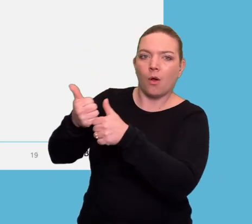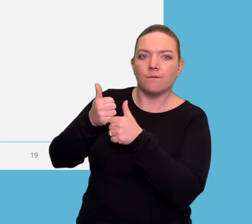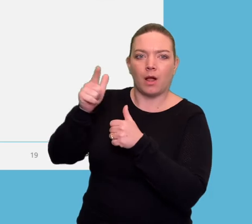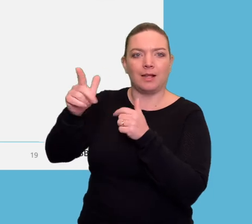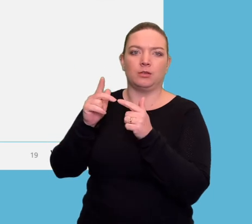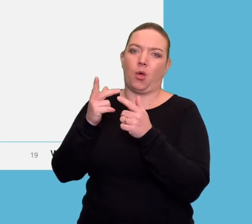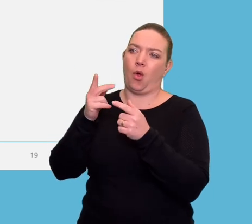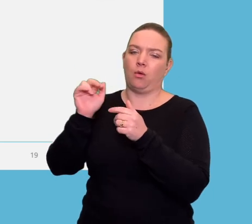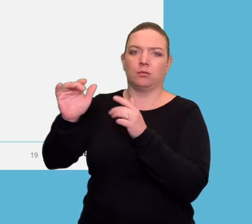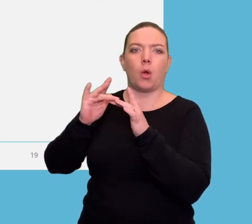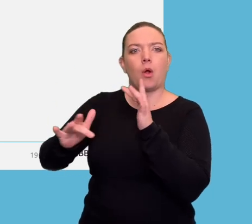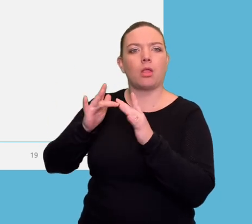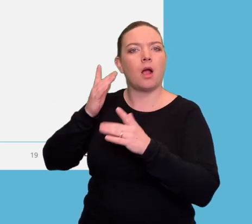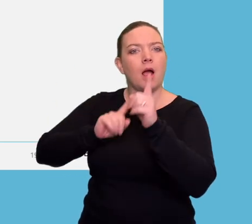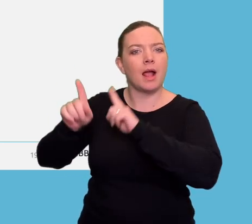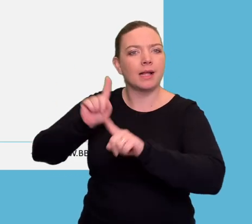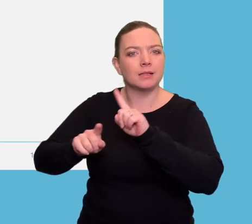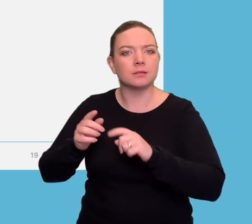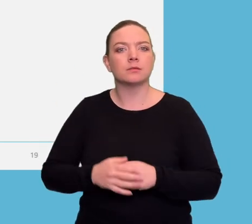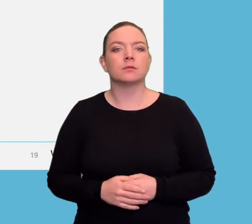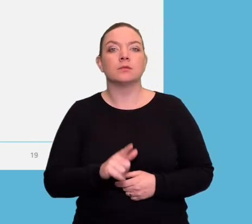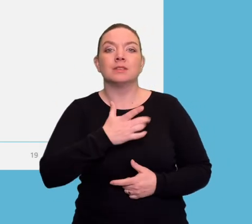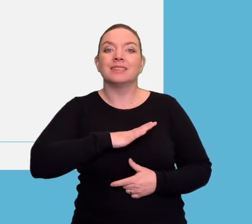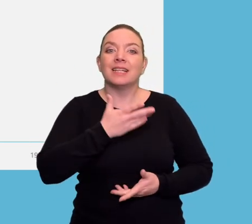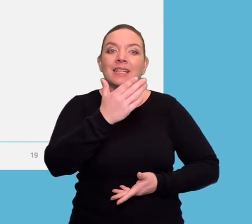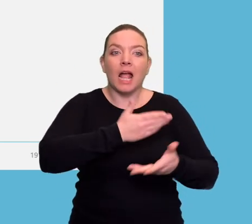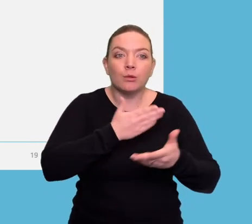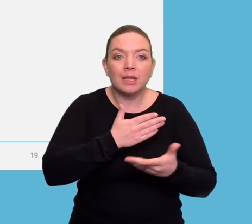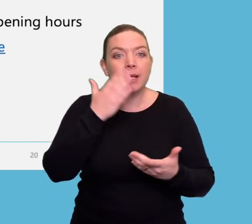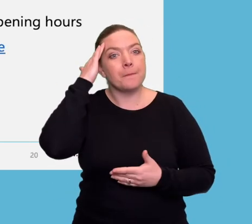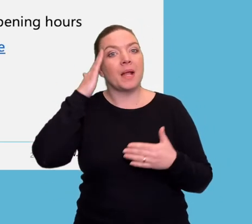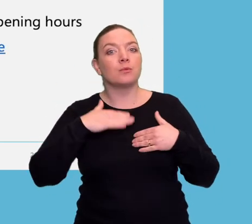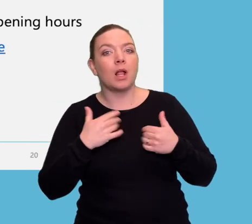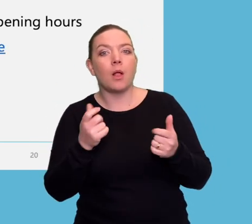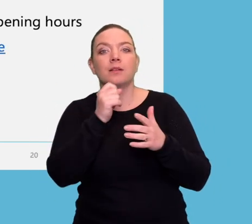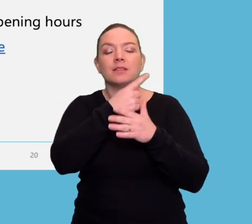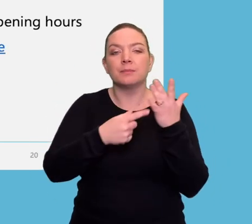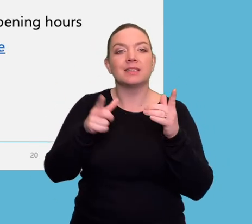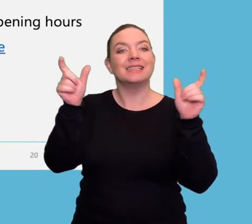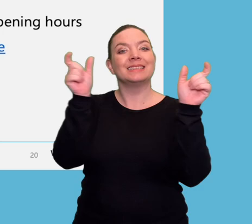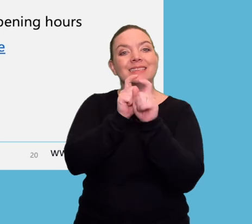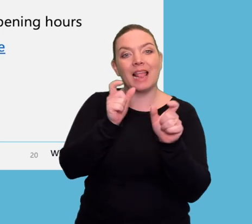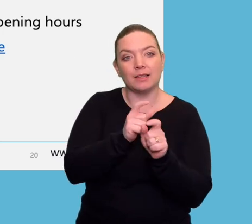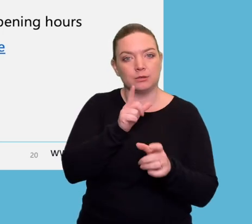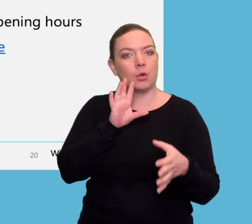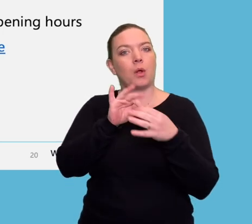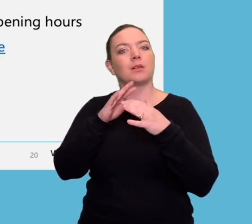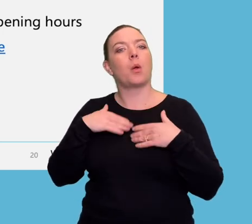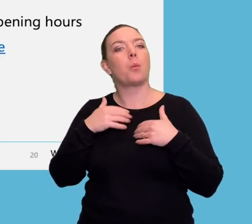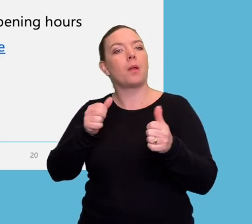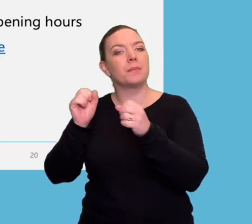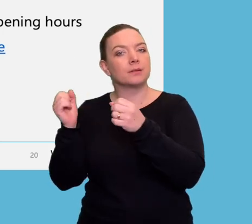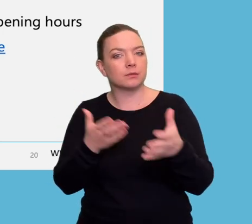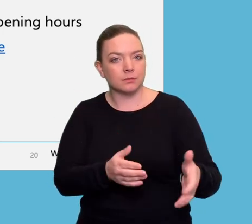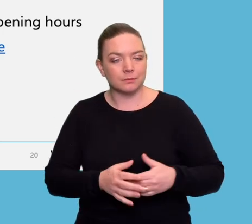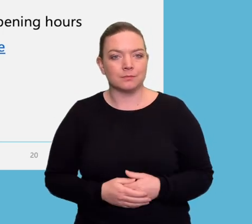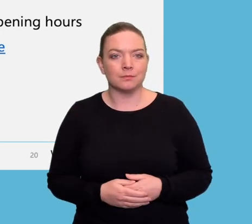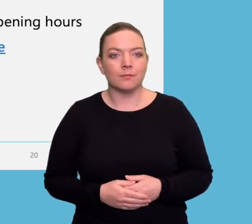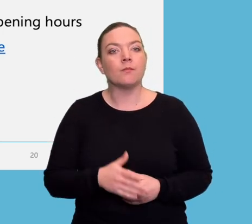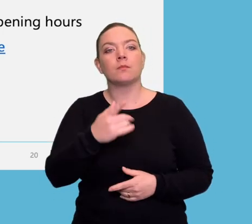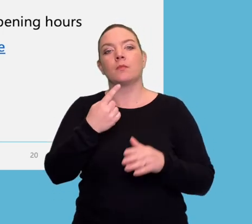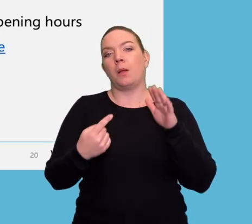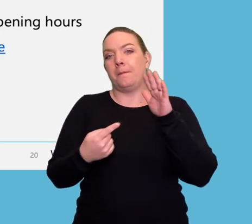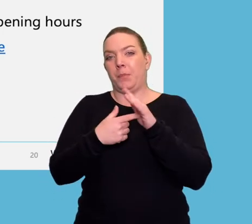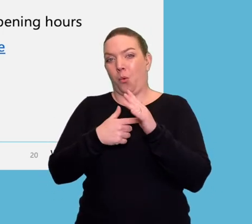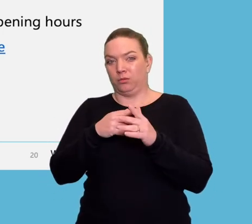health advice, or disability and dyslexia, contact the Wellbeing Services. And one important final note is to remember that if